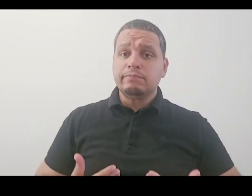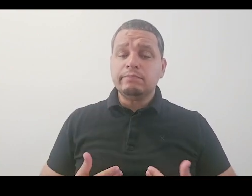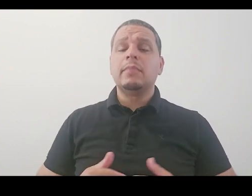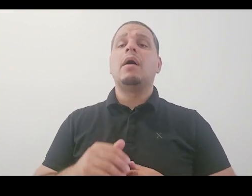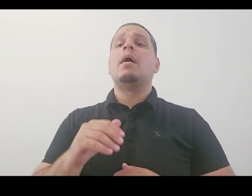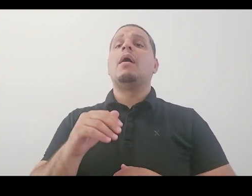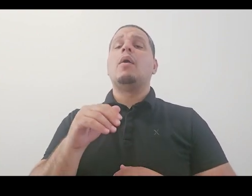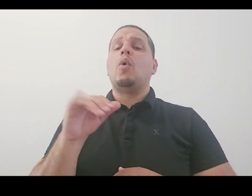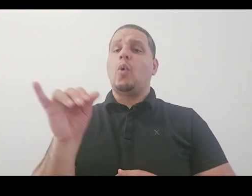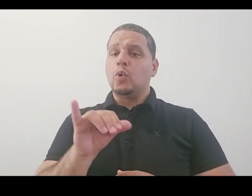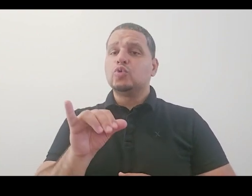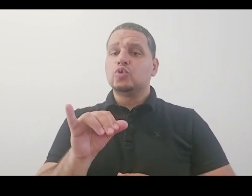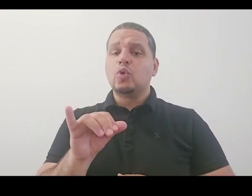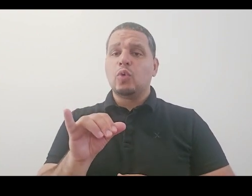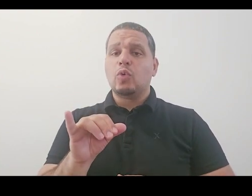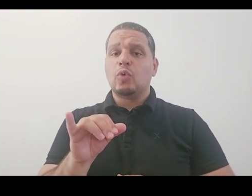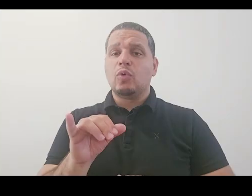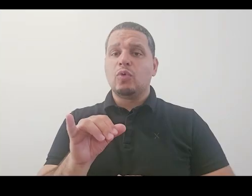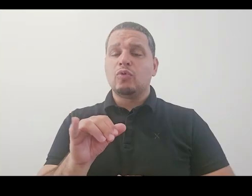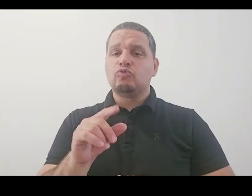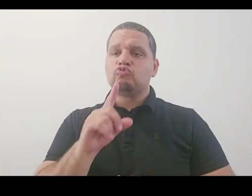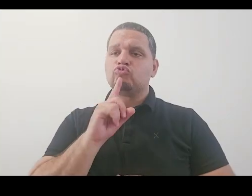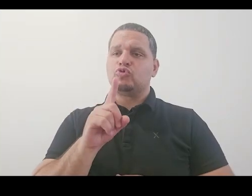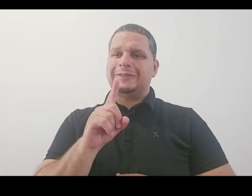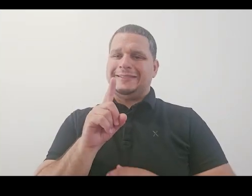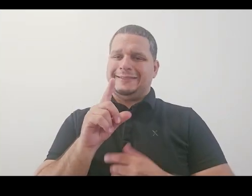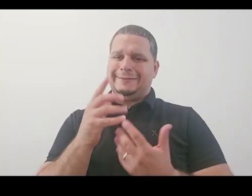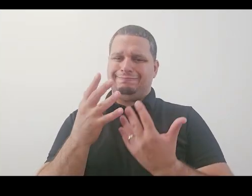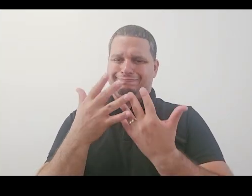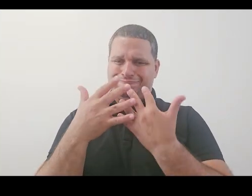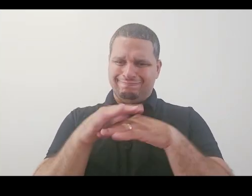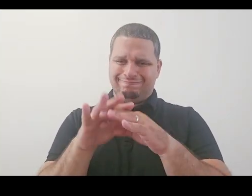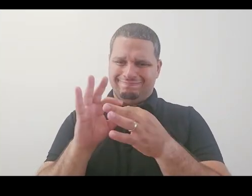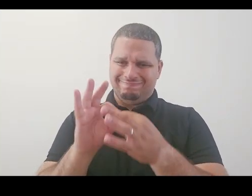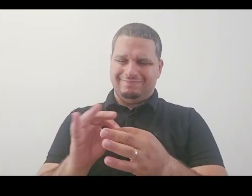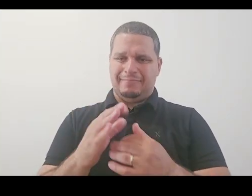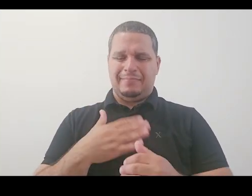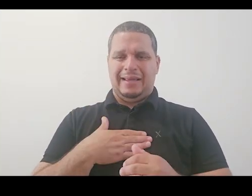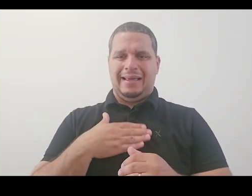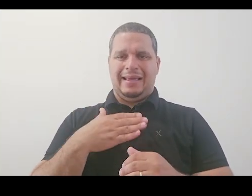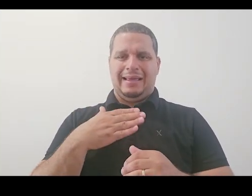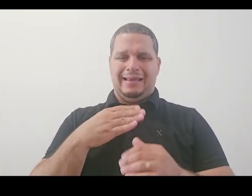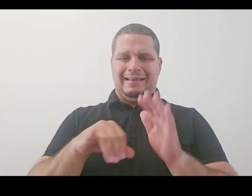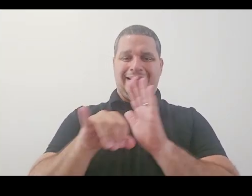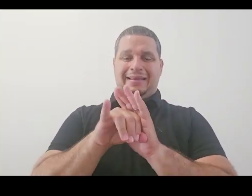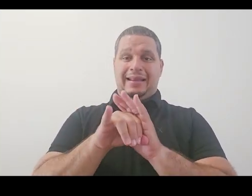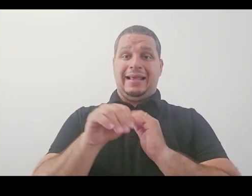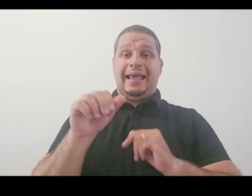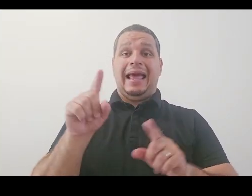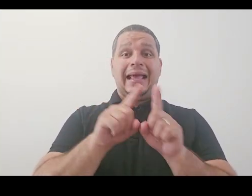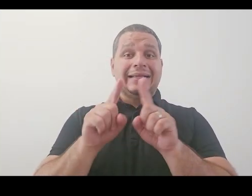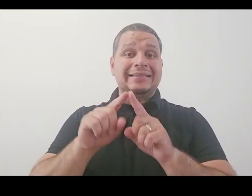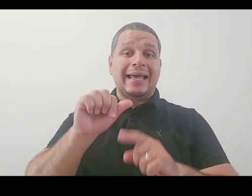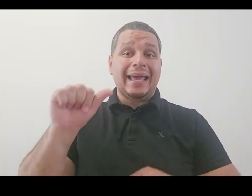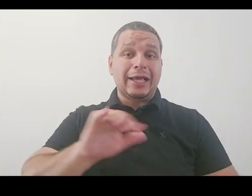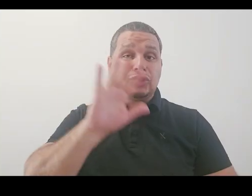and also very, interconnected to that as my identity as an Asian blind disabled